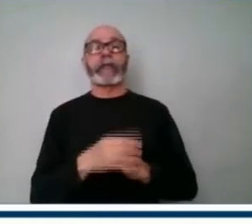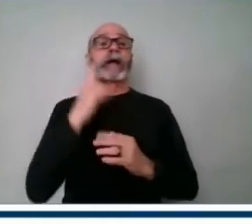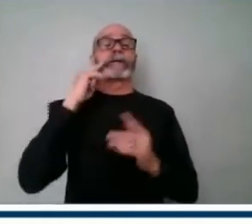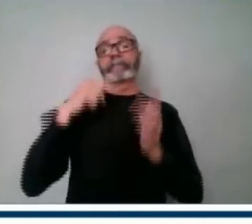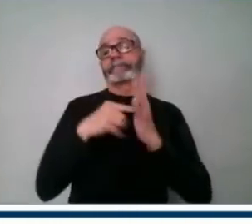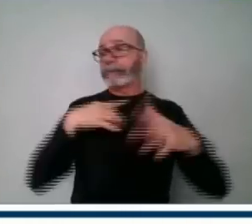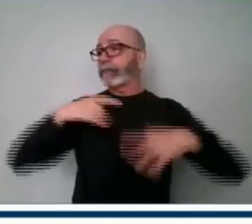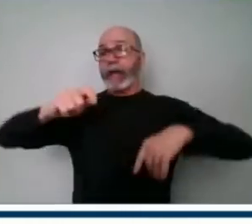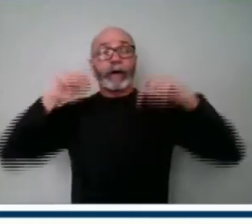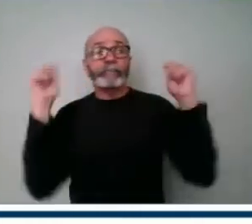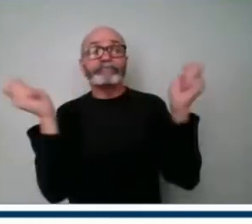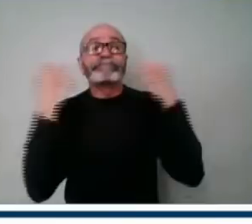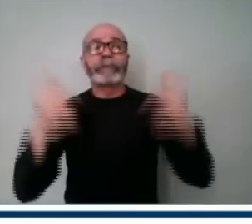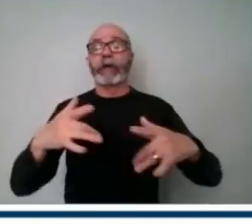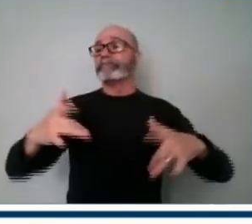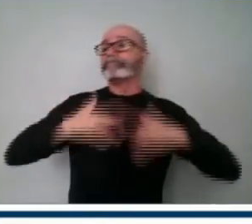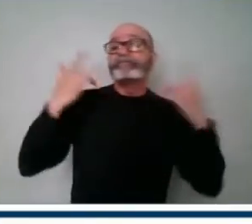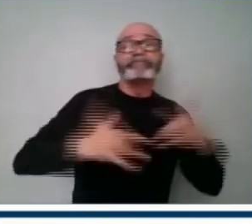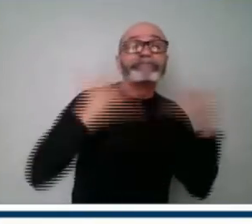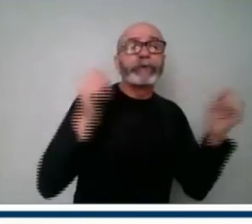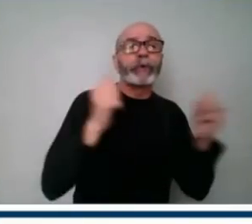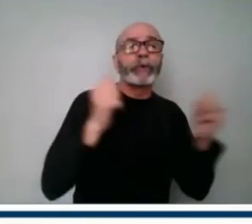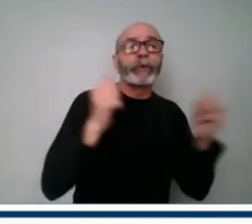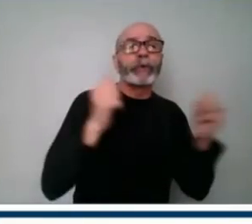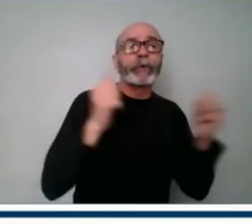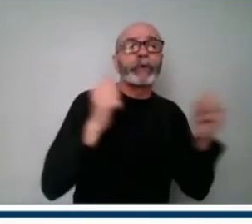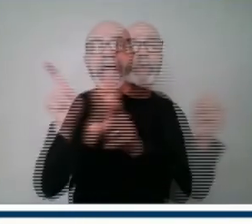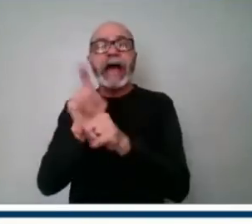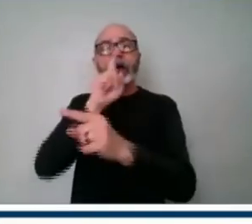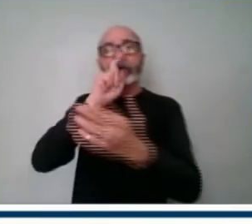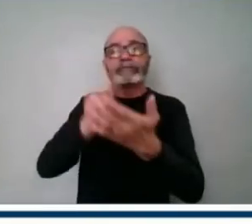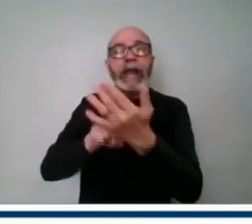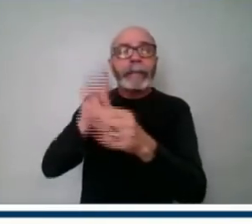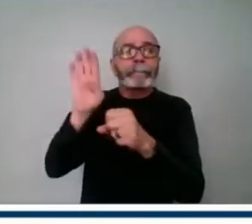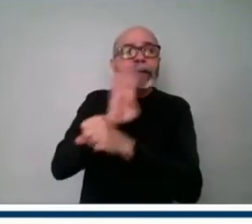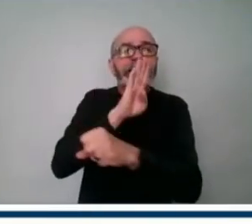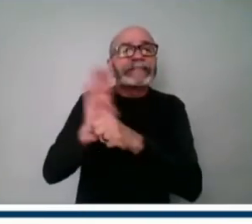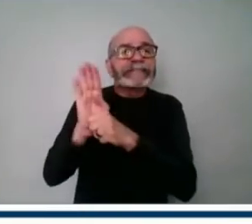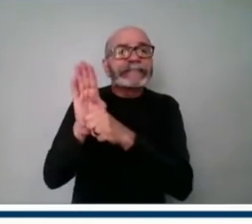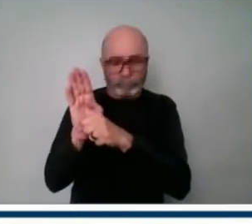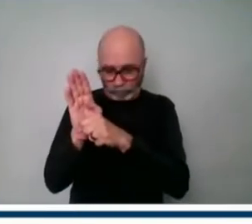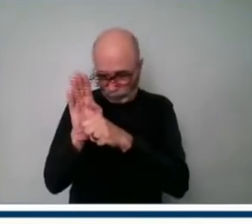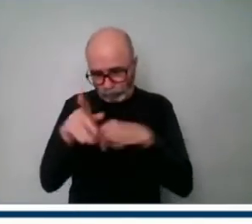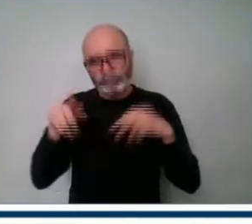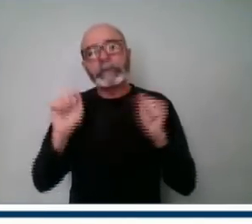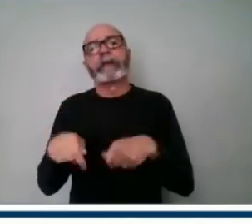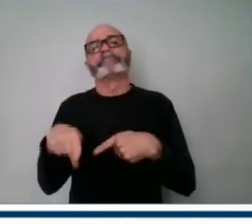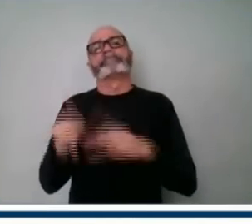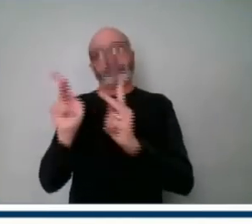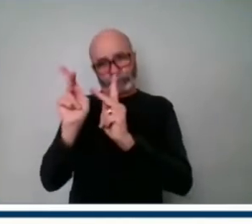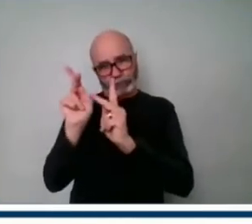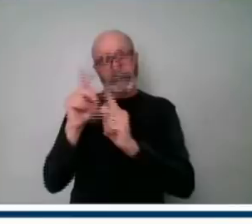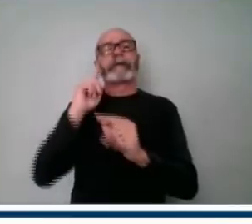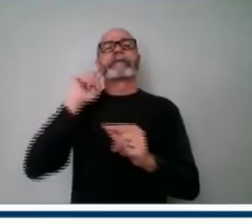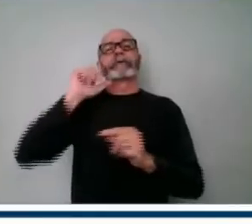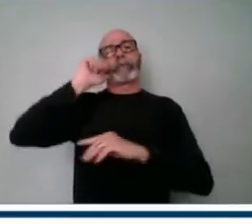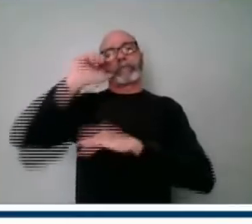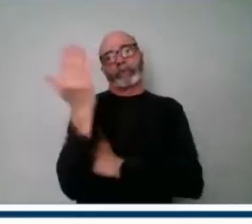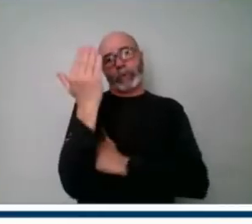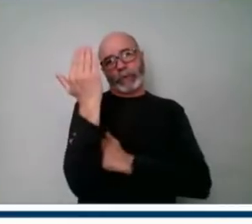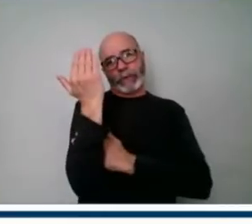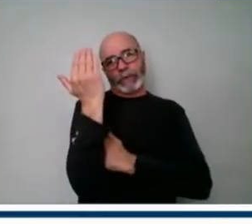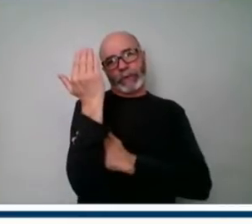or organization can once again happen in the affected areas as of tomorrow morning. They can have 150